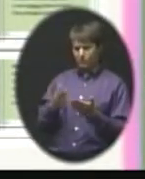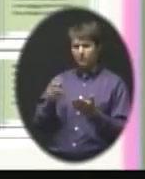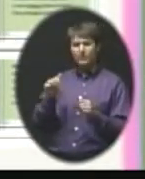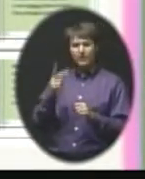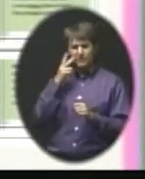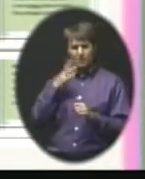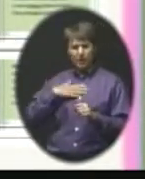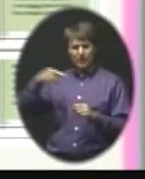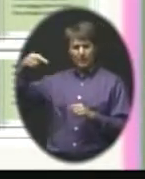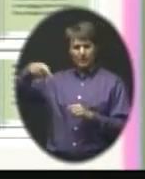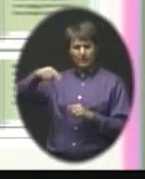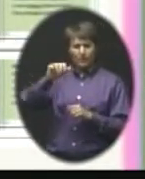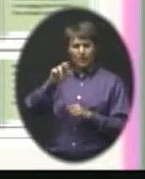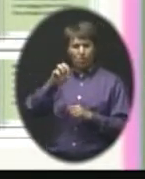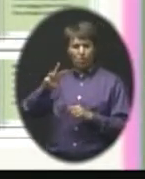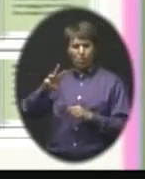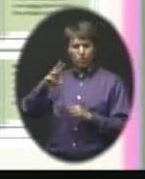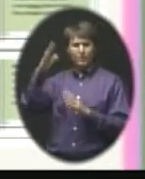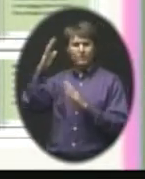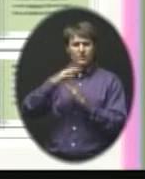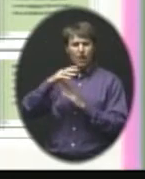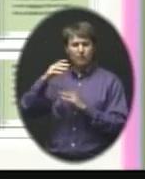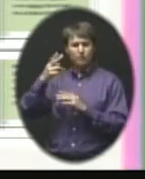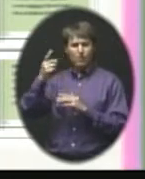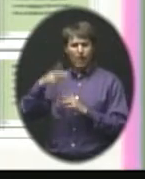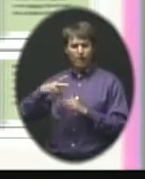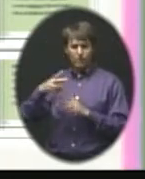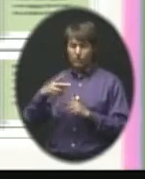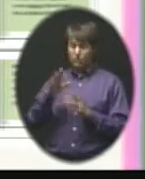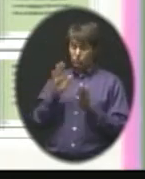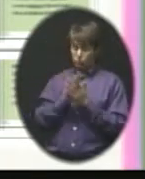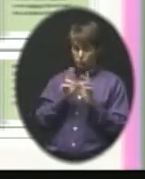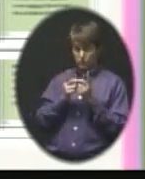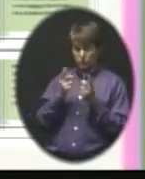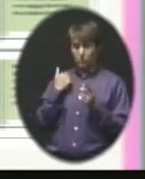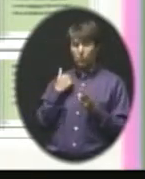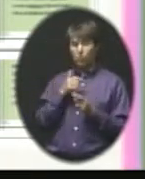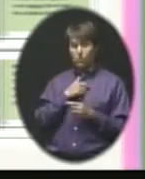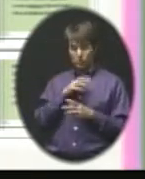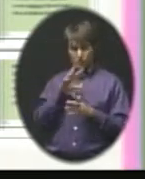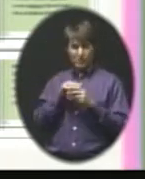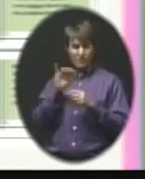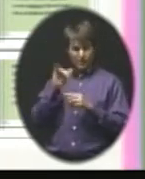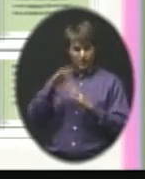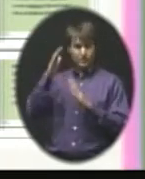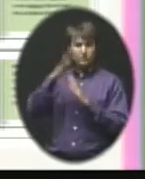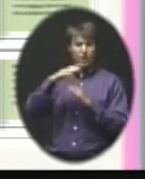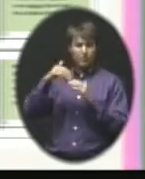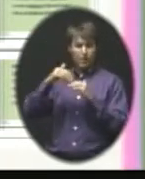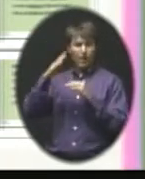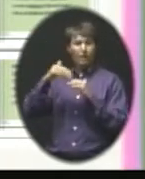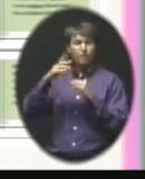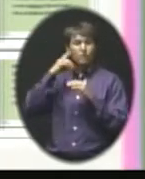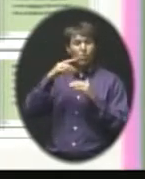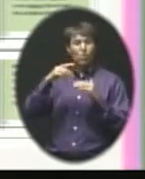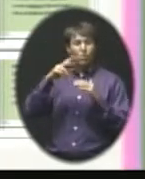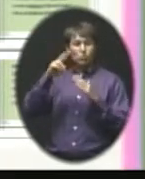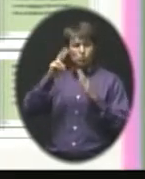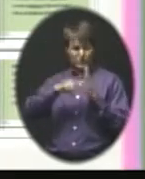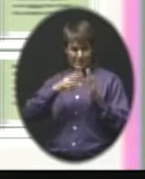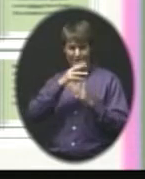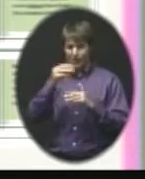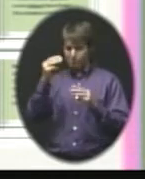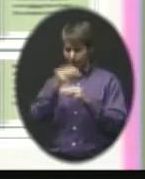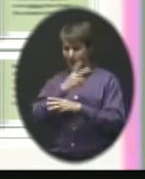see my arrow pointing to that top half. As a district, we are in that top half for both reading and